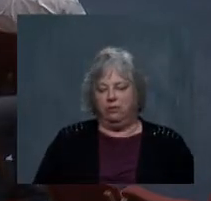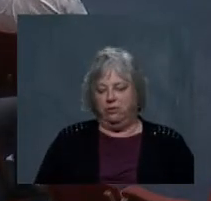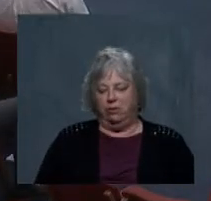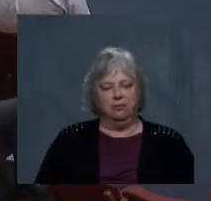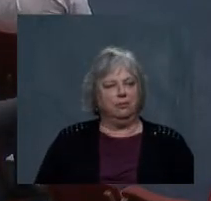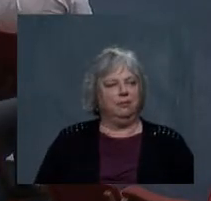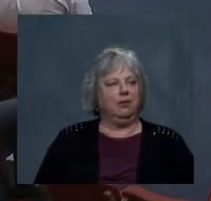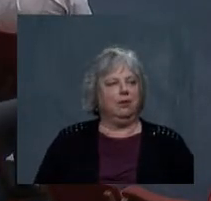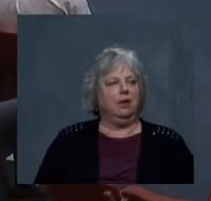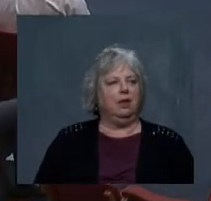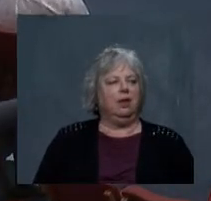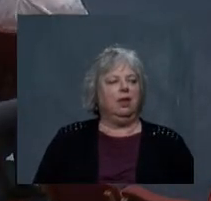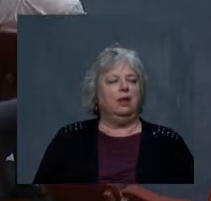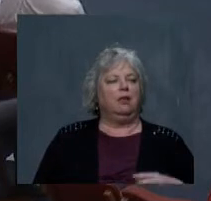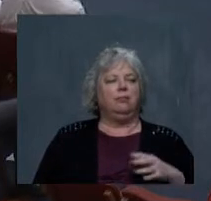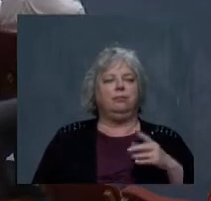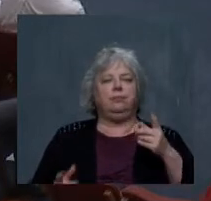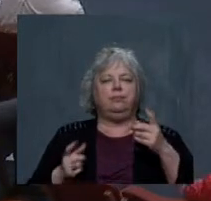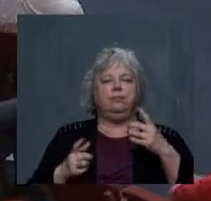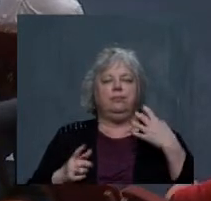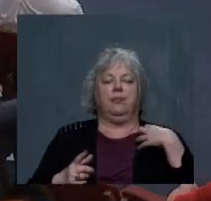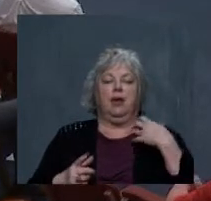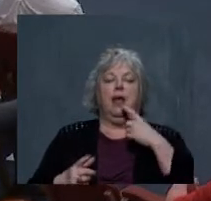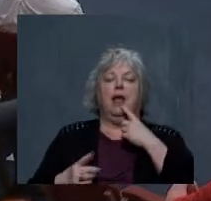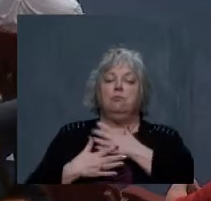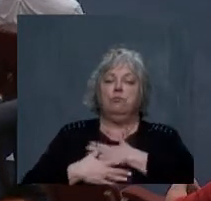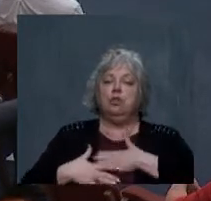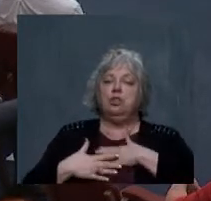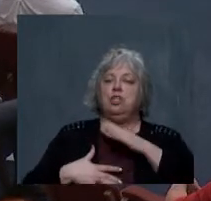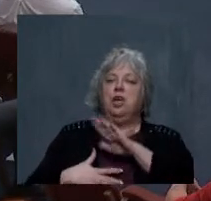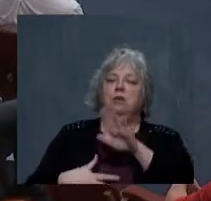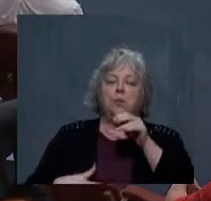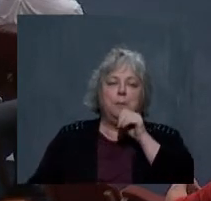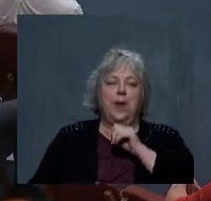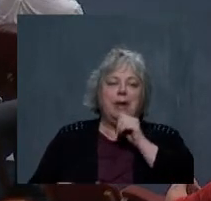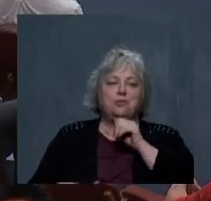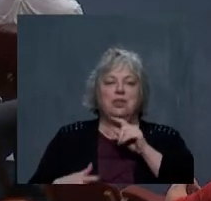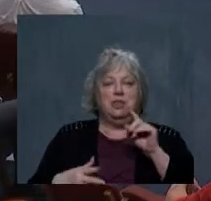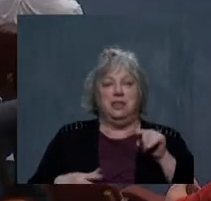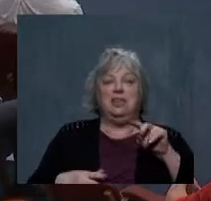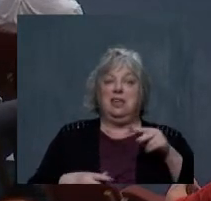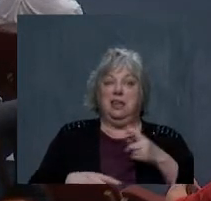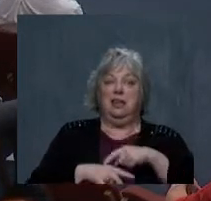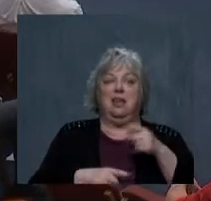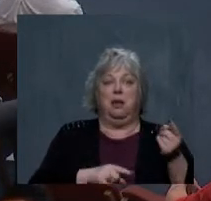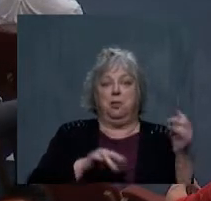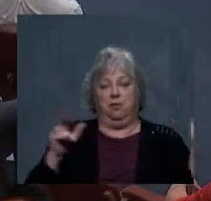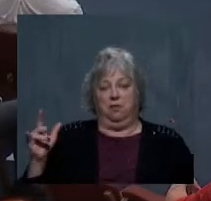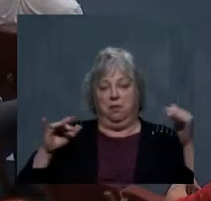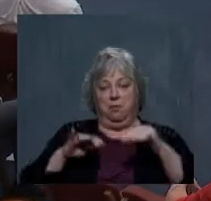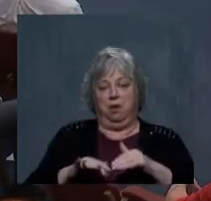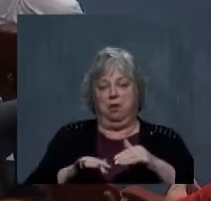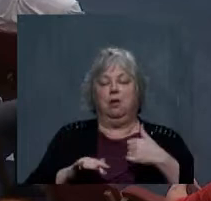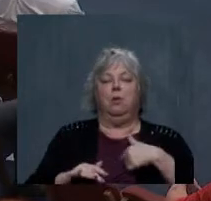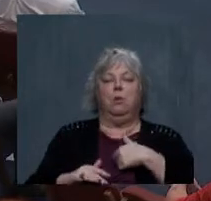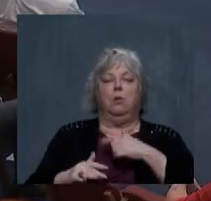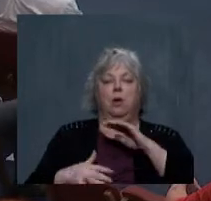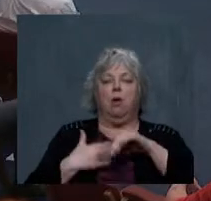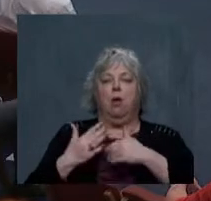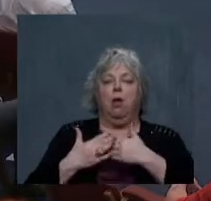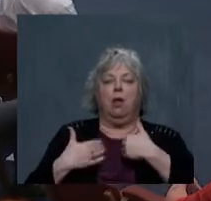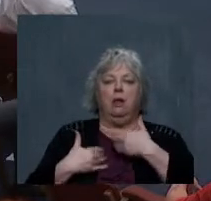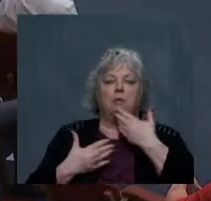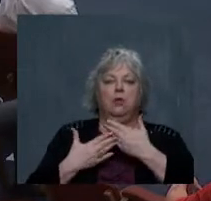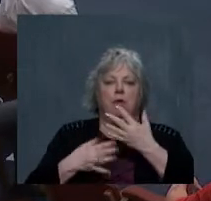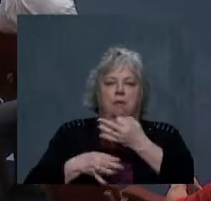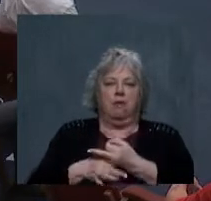So. I do want to appreciate y'all's patience tonight. I know this is a difficult issue, and this is the second time you've come, and we're all people of good faith. And what's